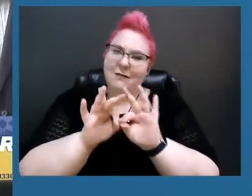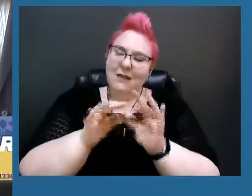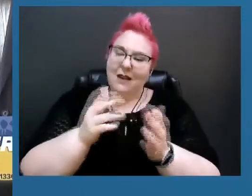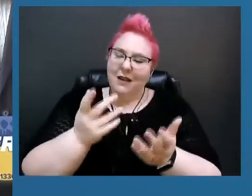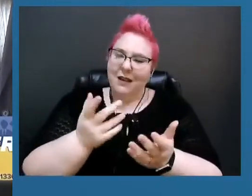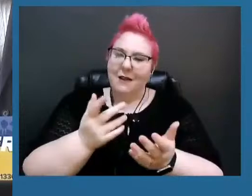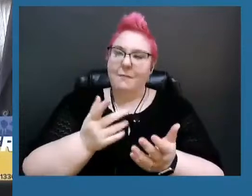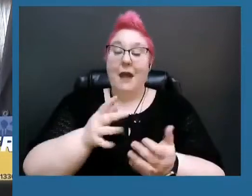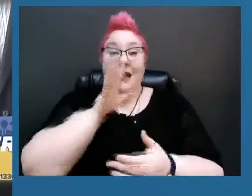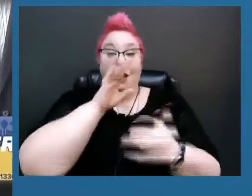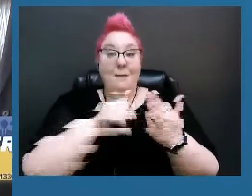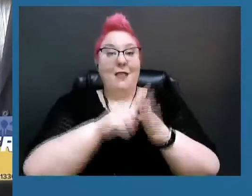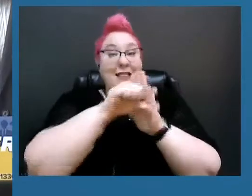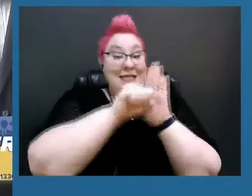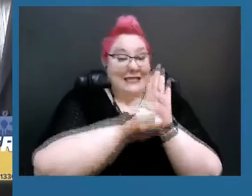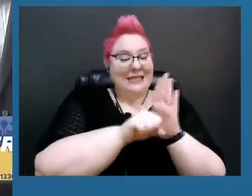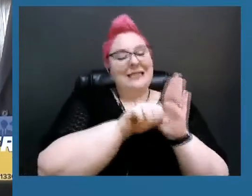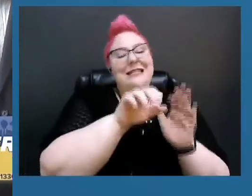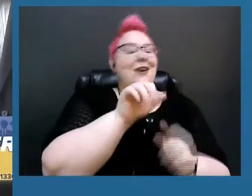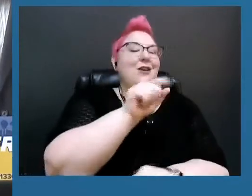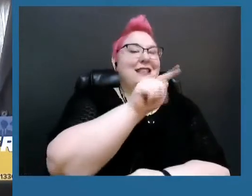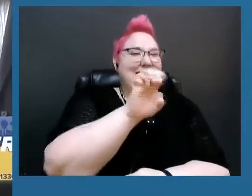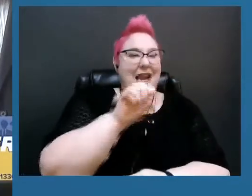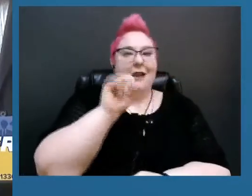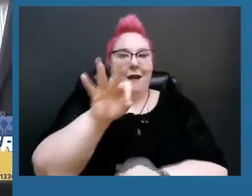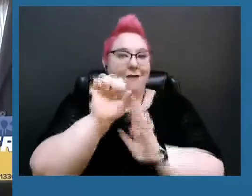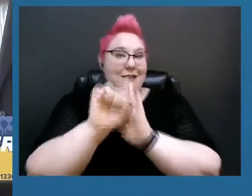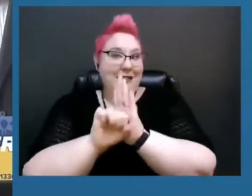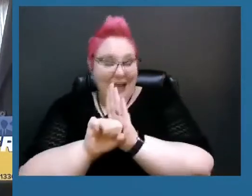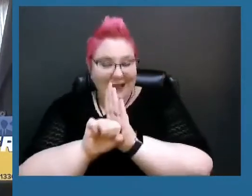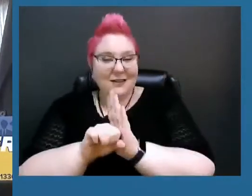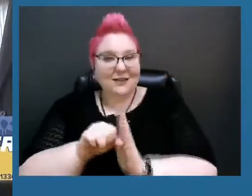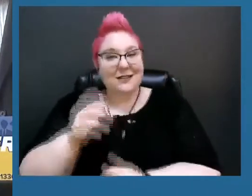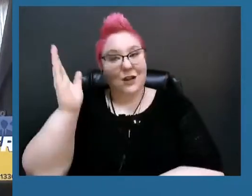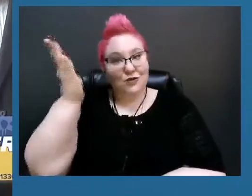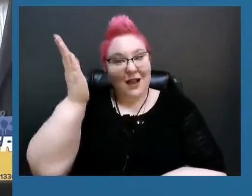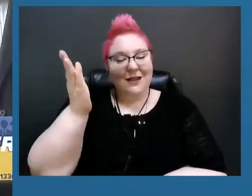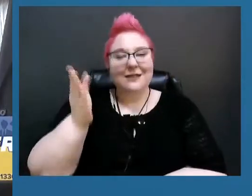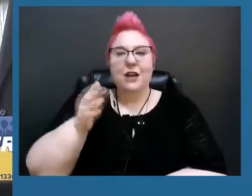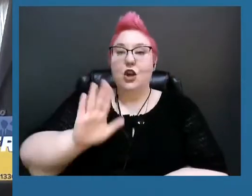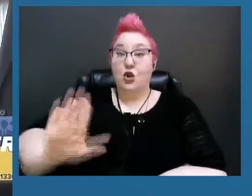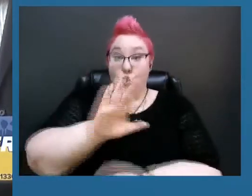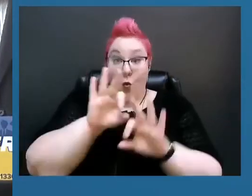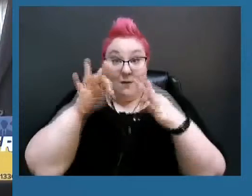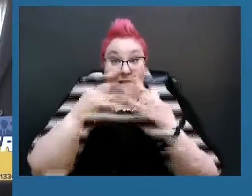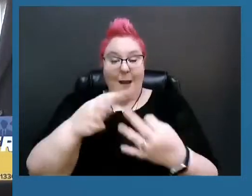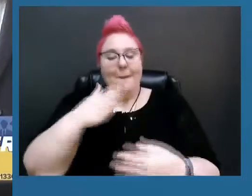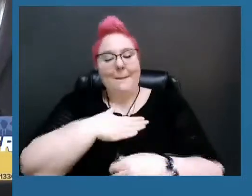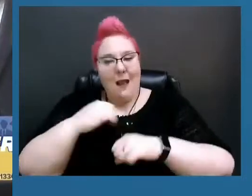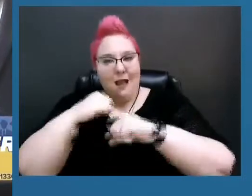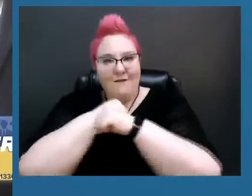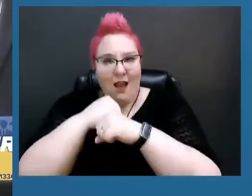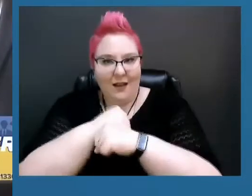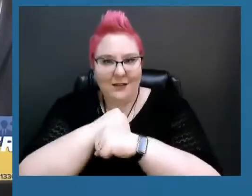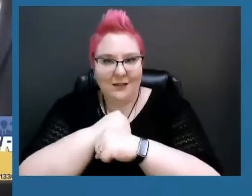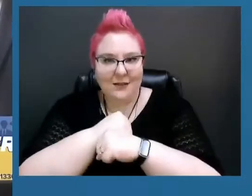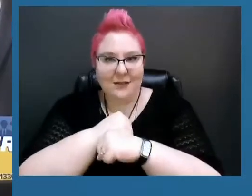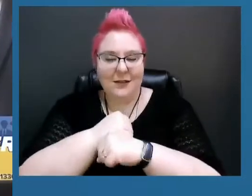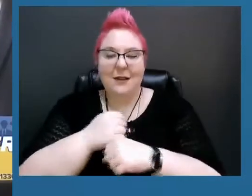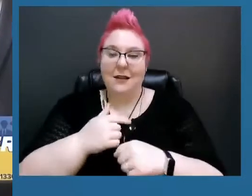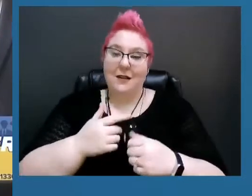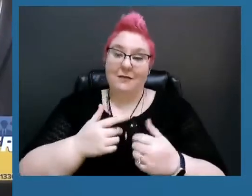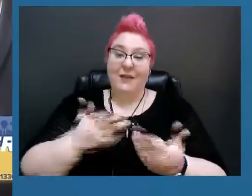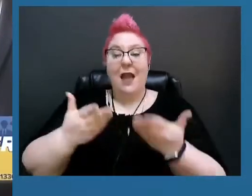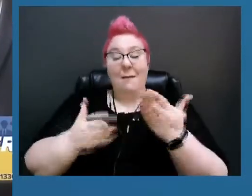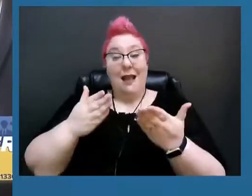State of the State address just a few months ago, said, your family is my fight. I may be New York's